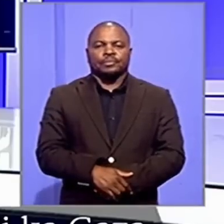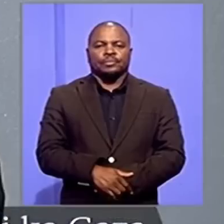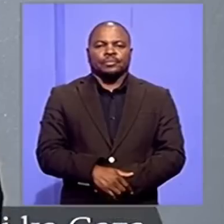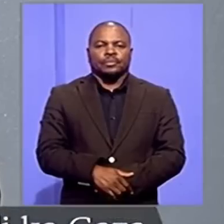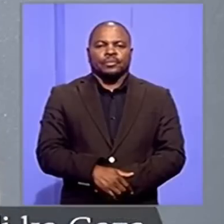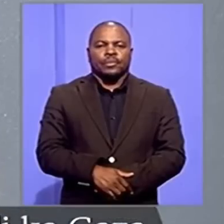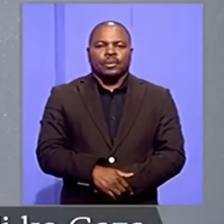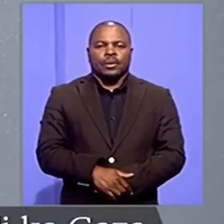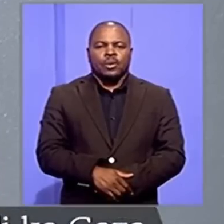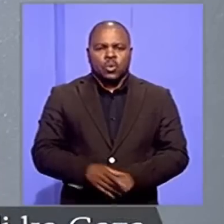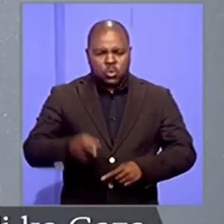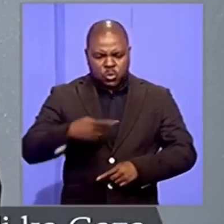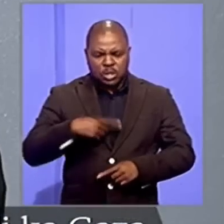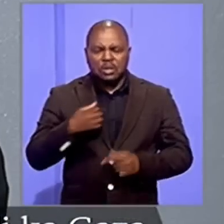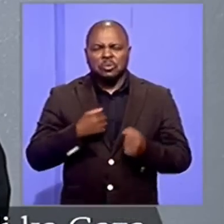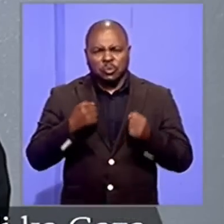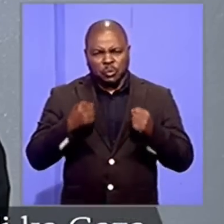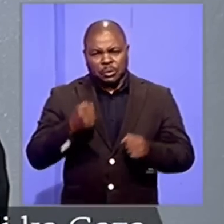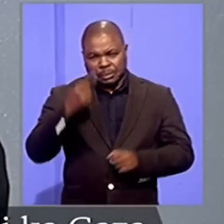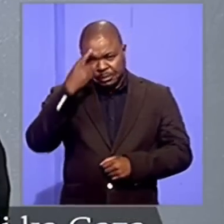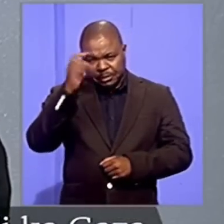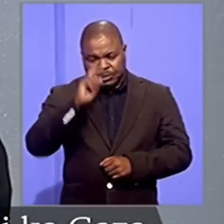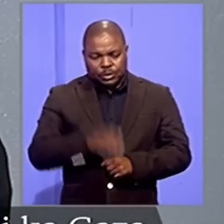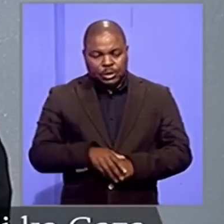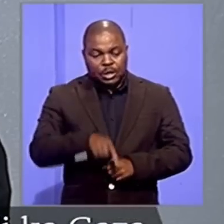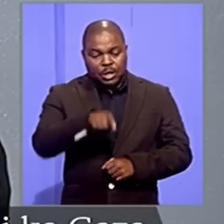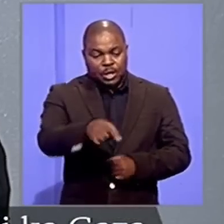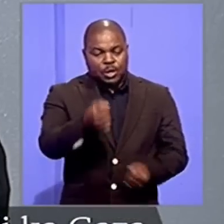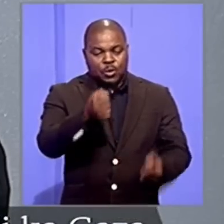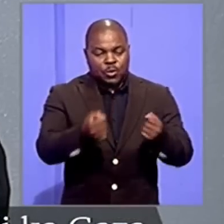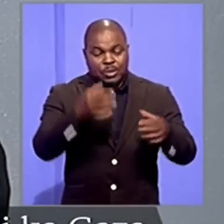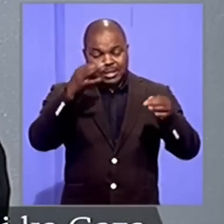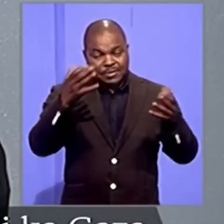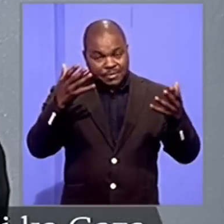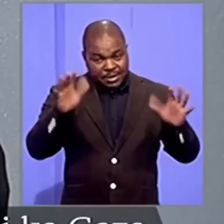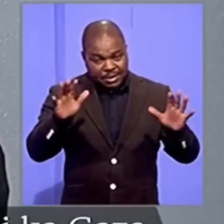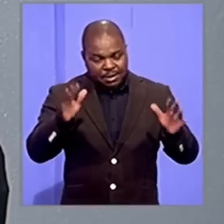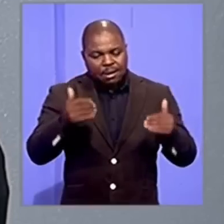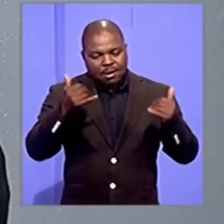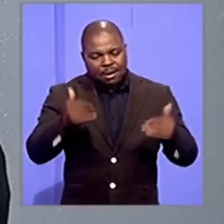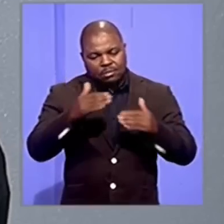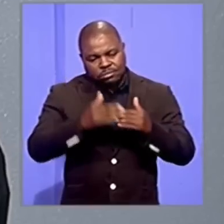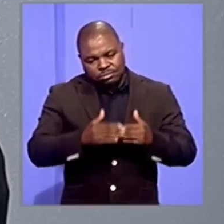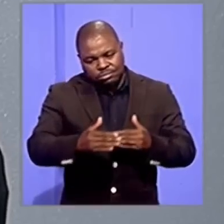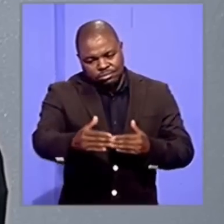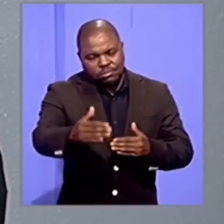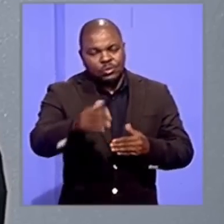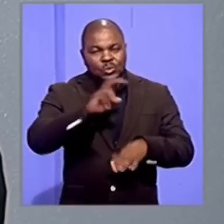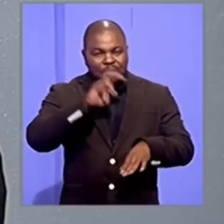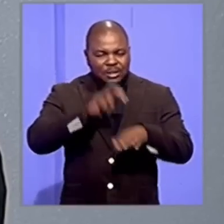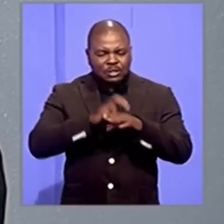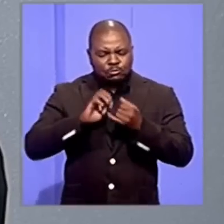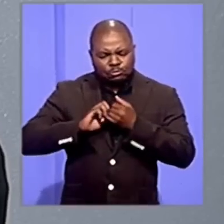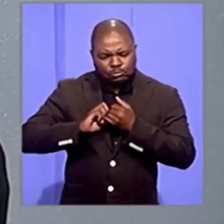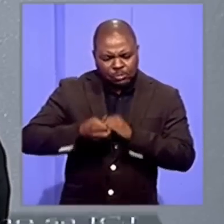We firmly believe that following this judgment, there should now be a more concerted